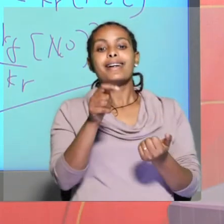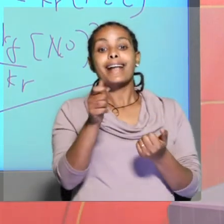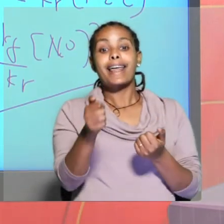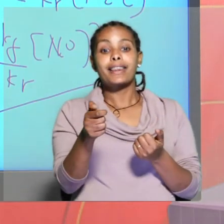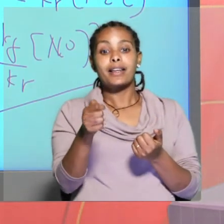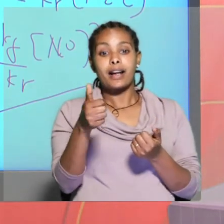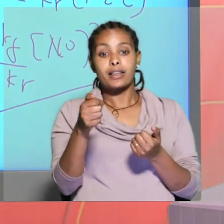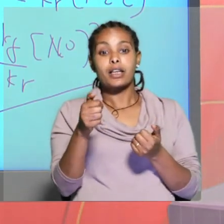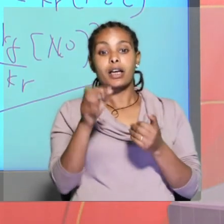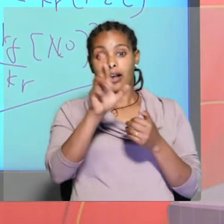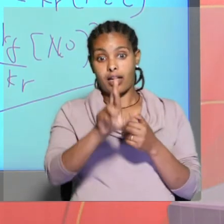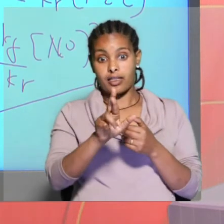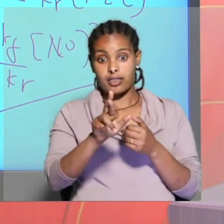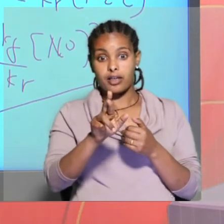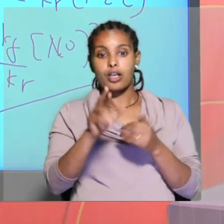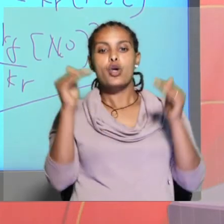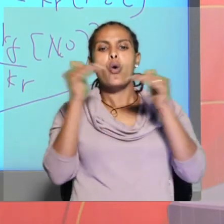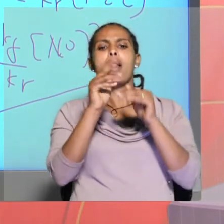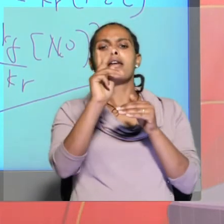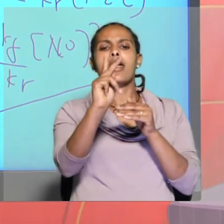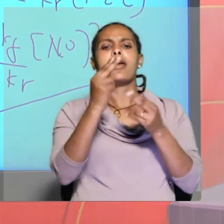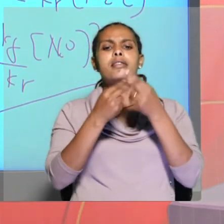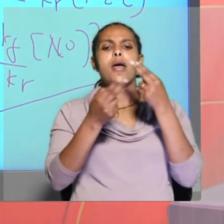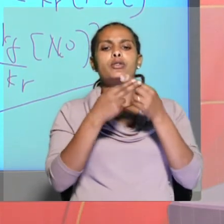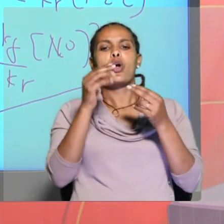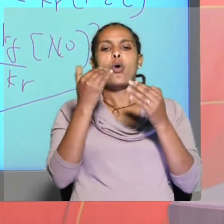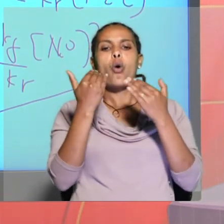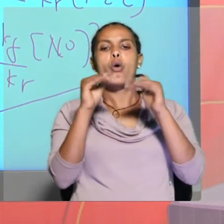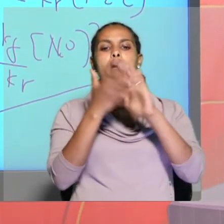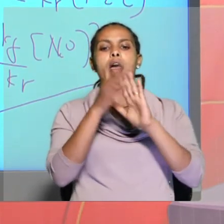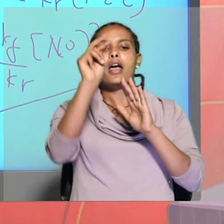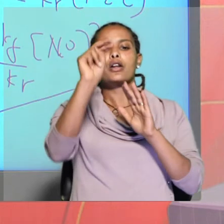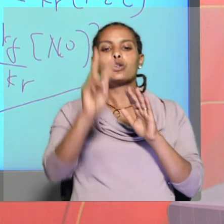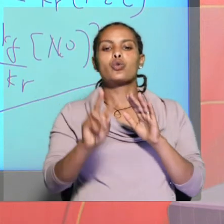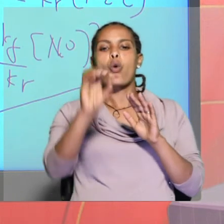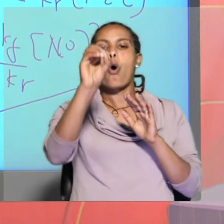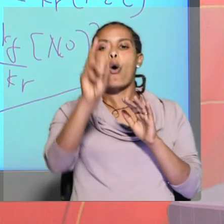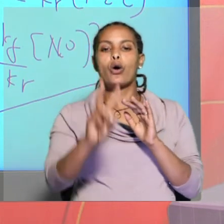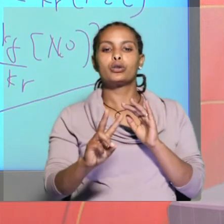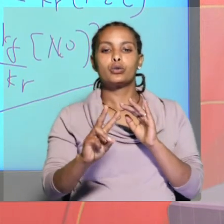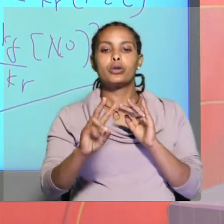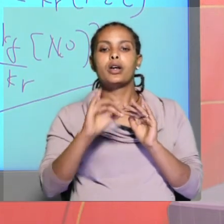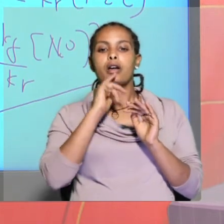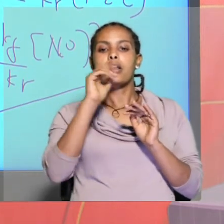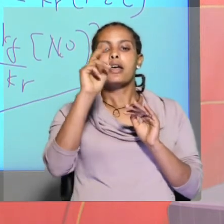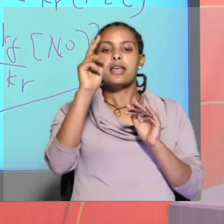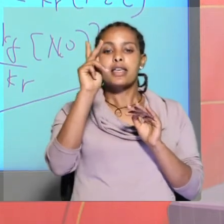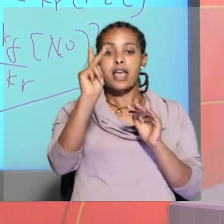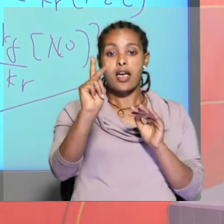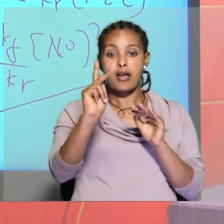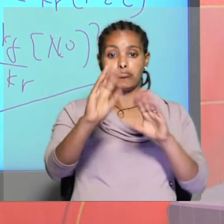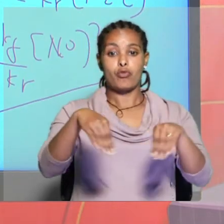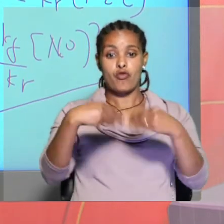rates equal K times concentration of N2O2 is K